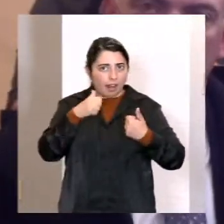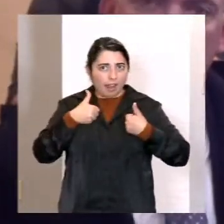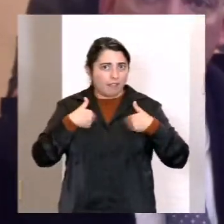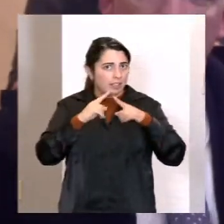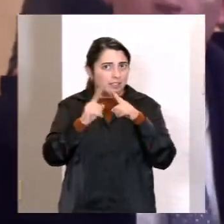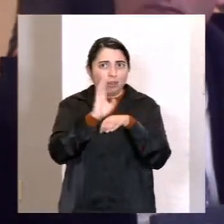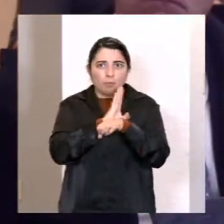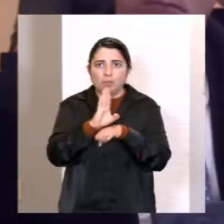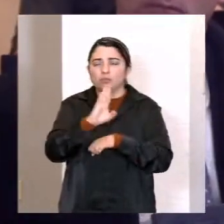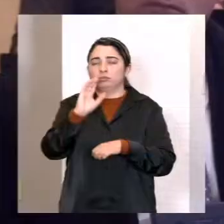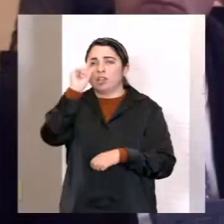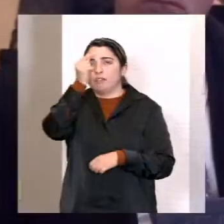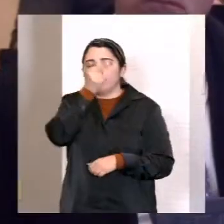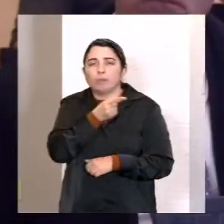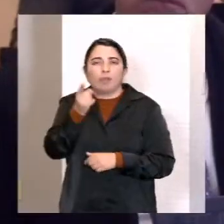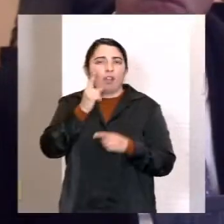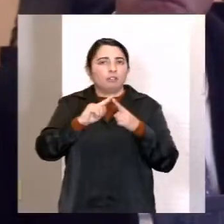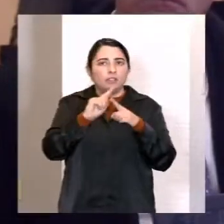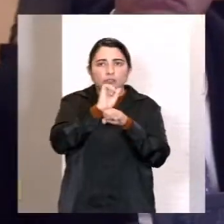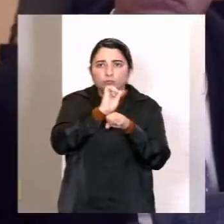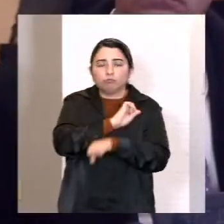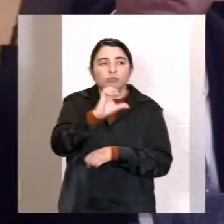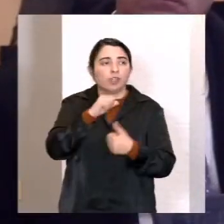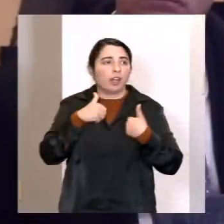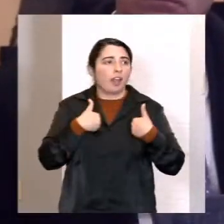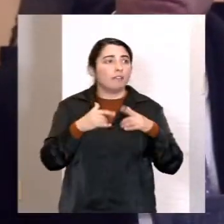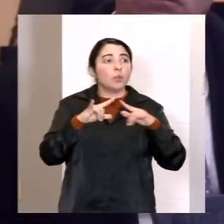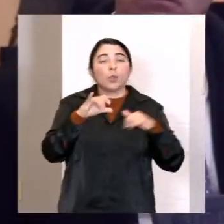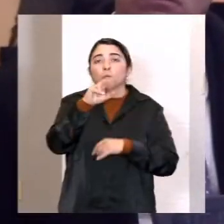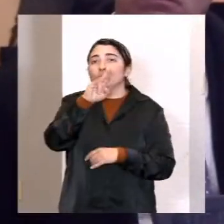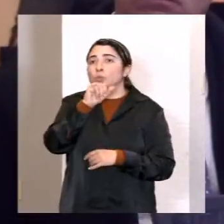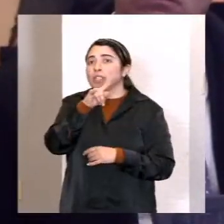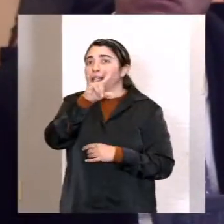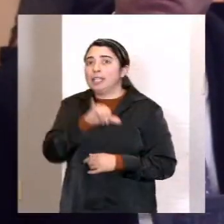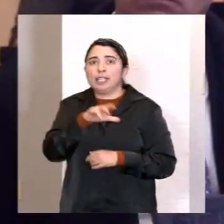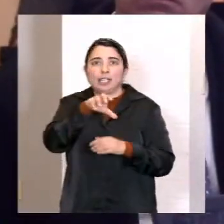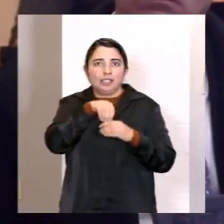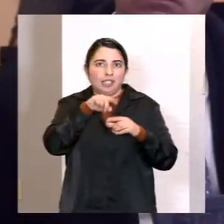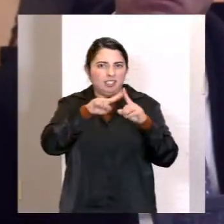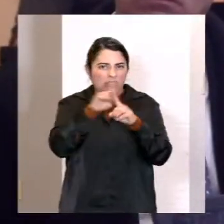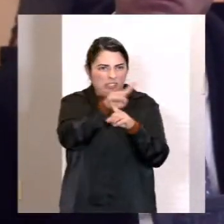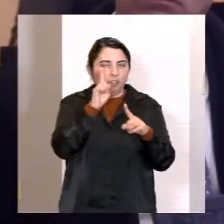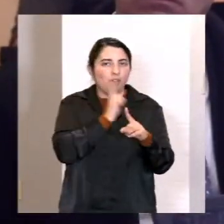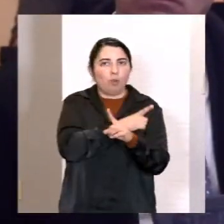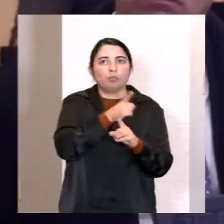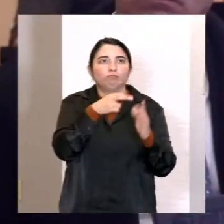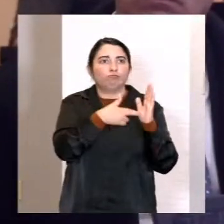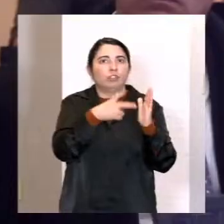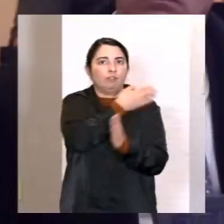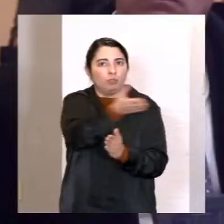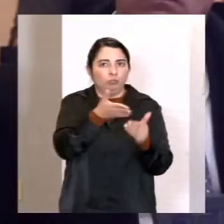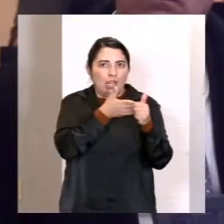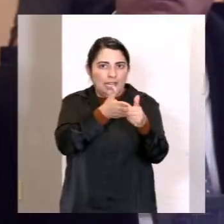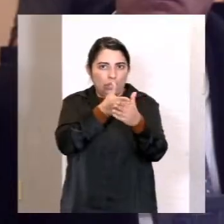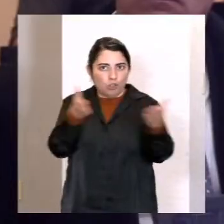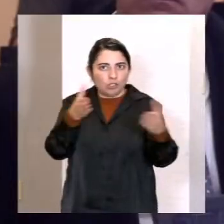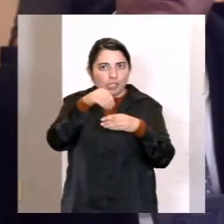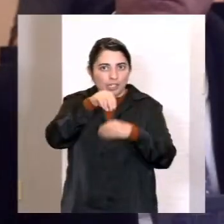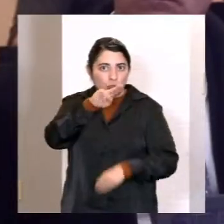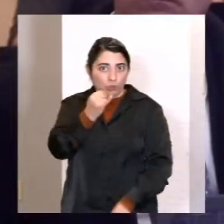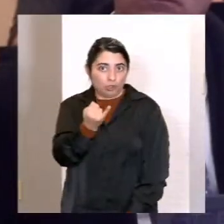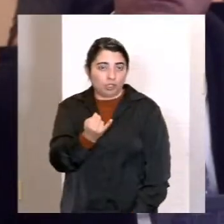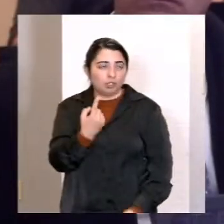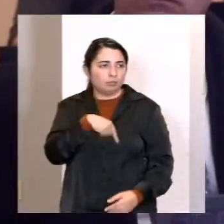labor, government, education, utility, professional leaders in New Jersey. And our mission is to improve New Jersey's economy